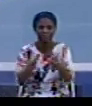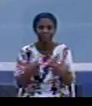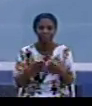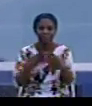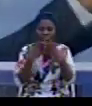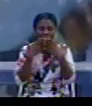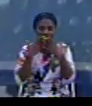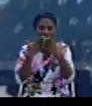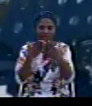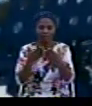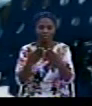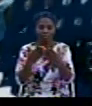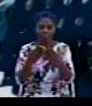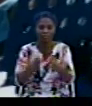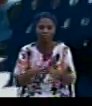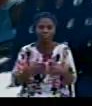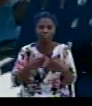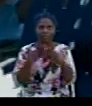Oshé,